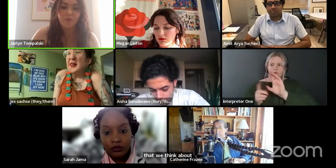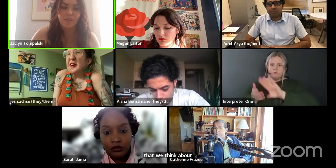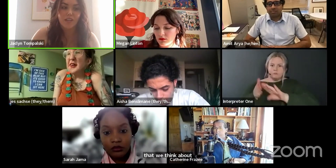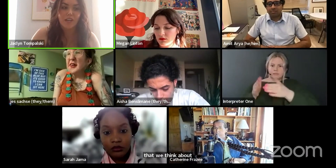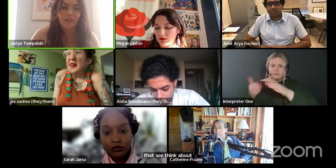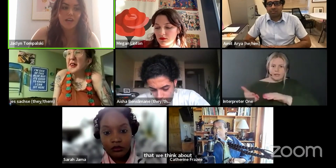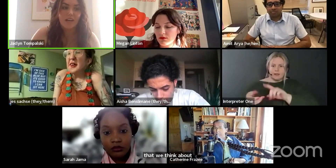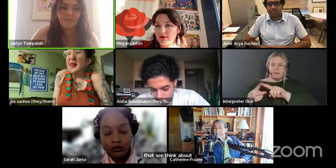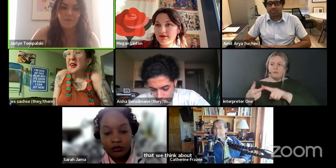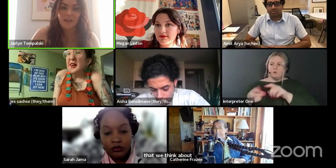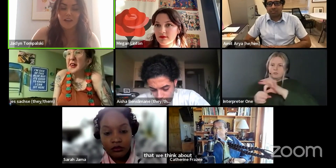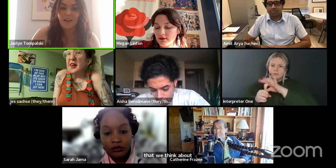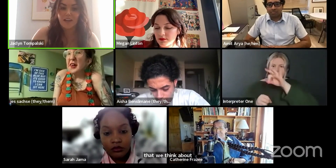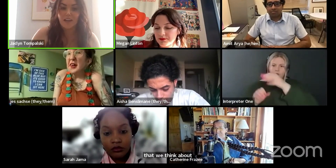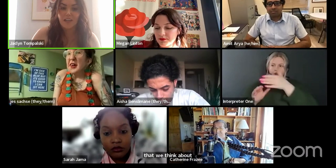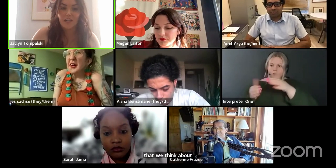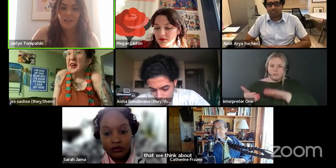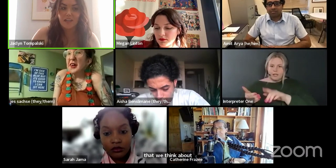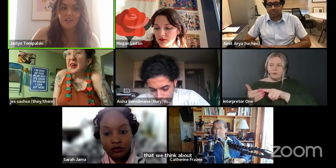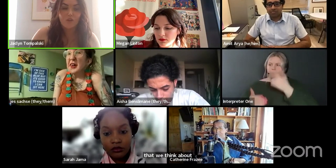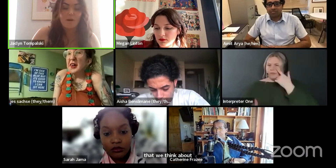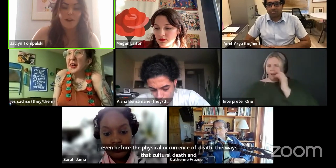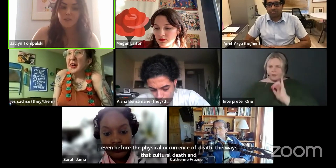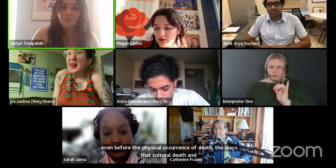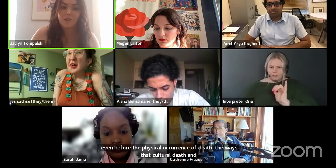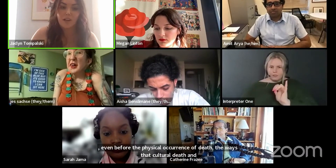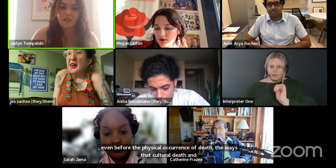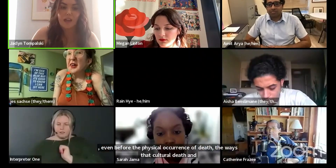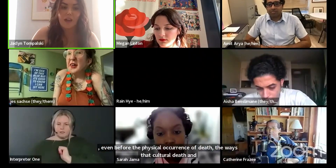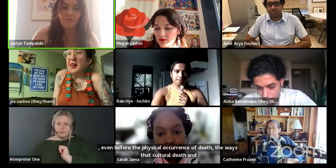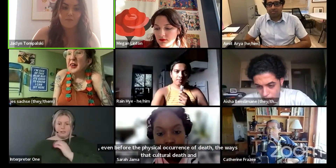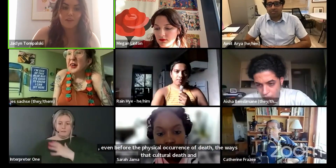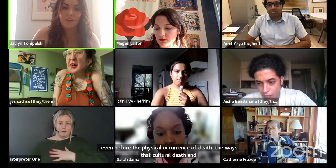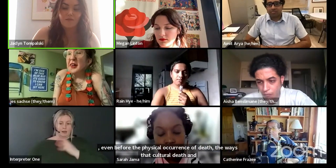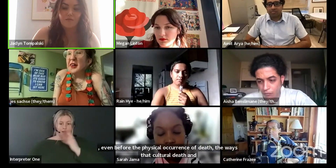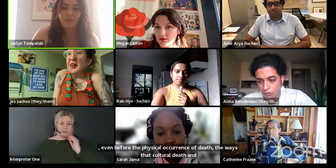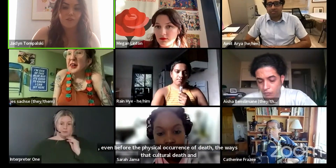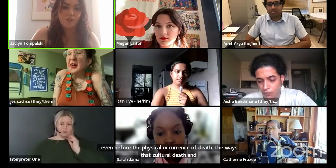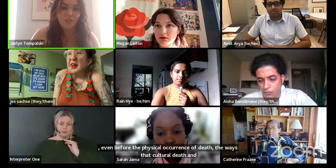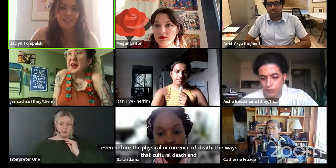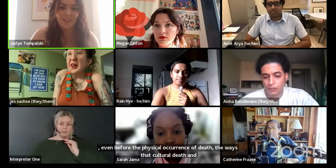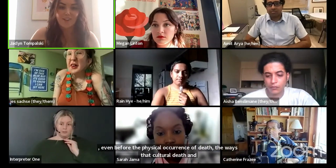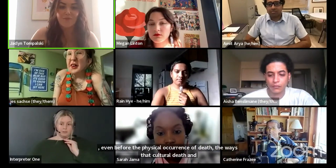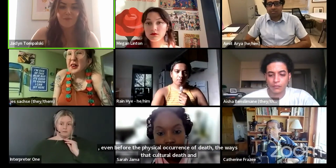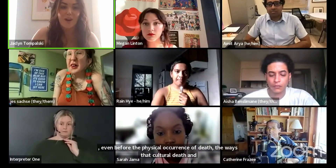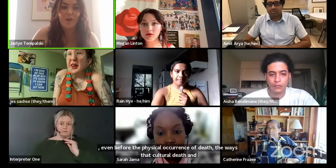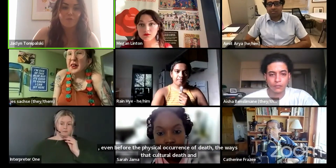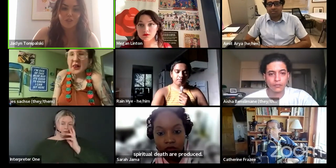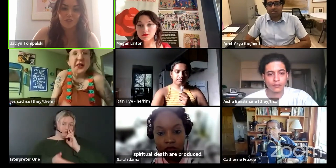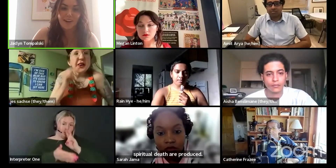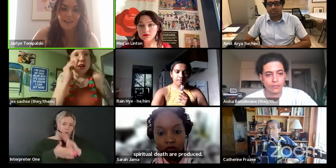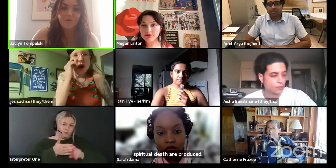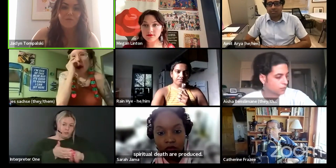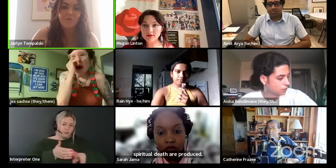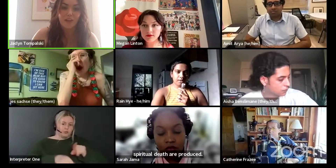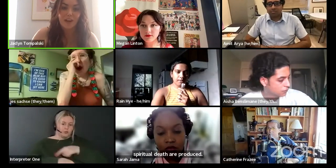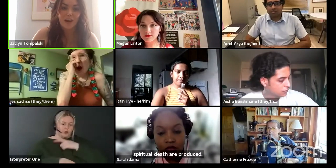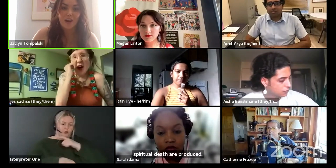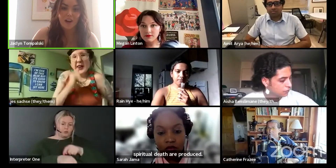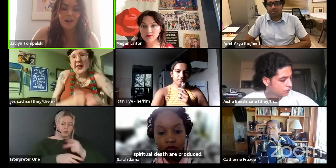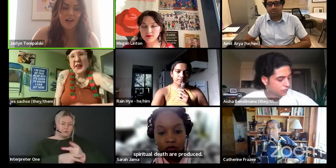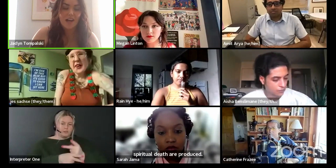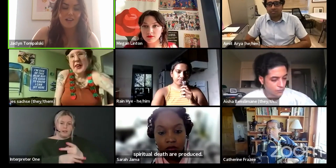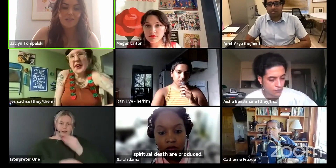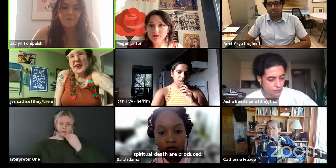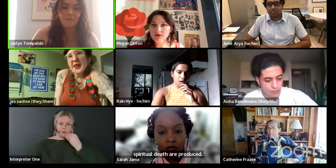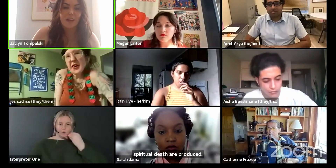are produced. And my experience in researching in long-term care homes and talking to people